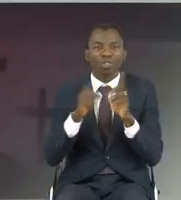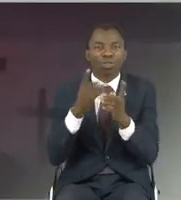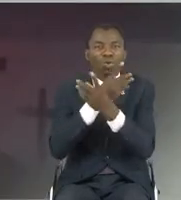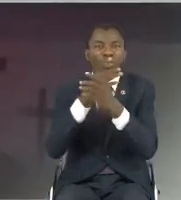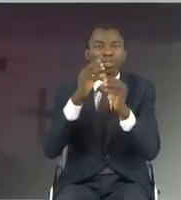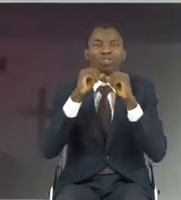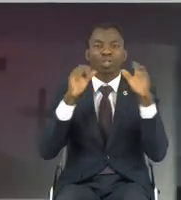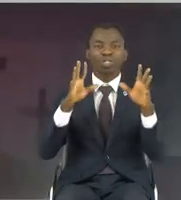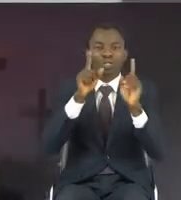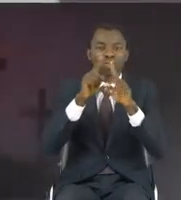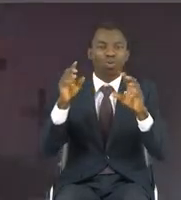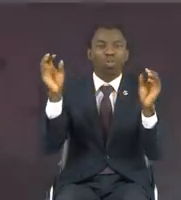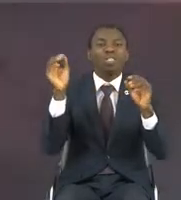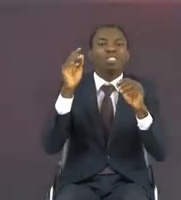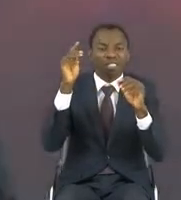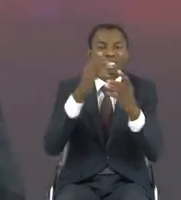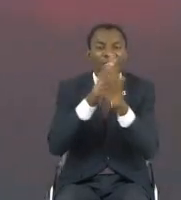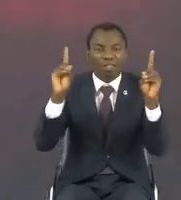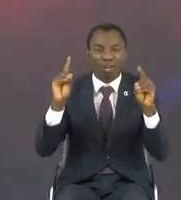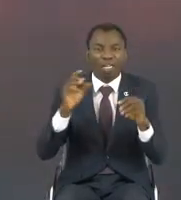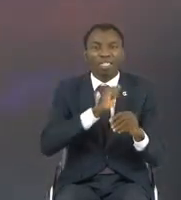The society is waiting for you